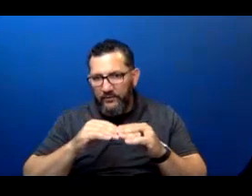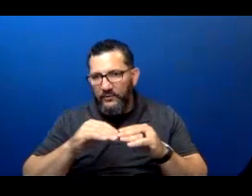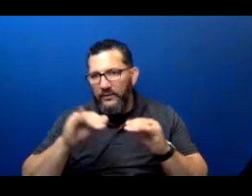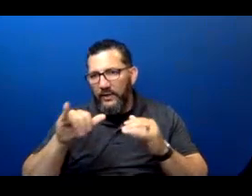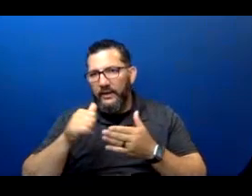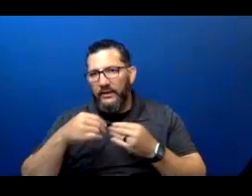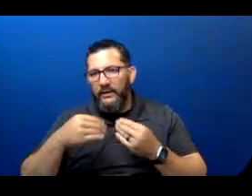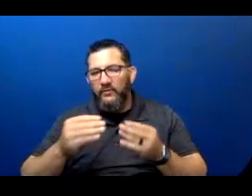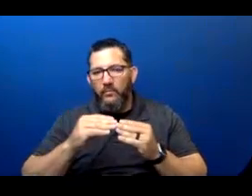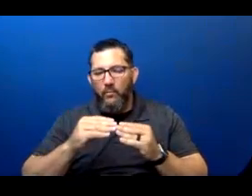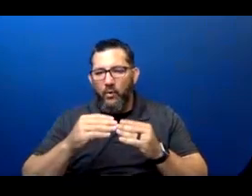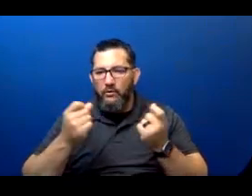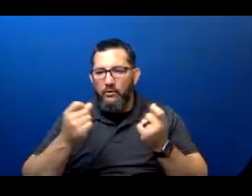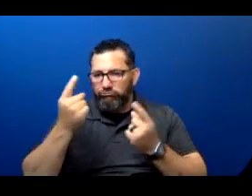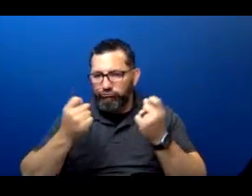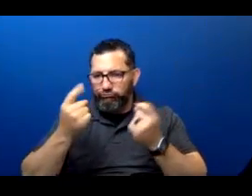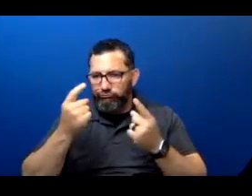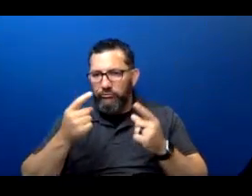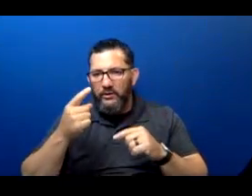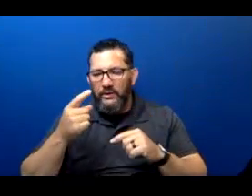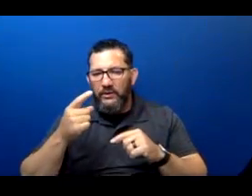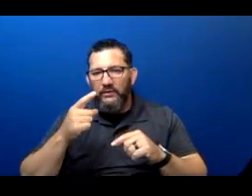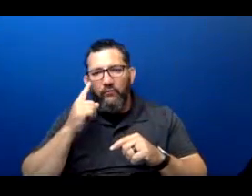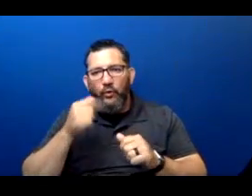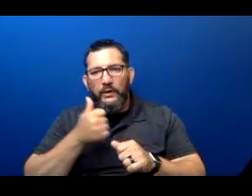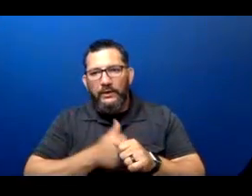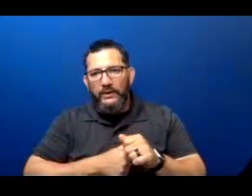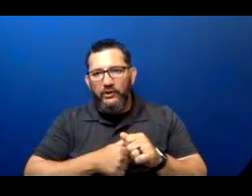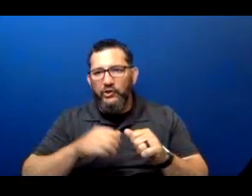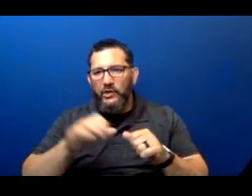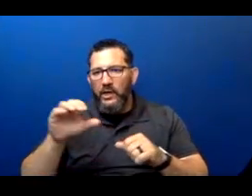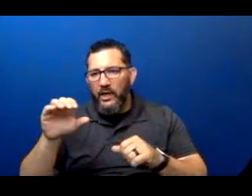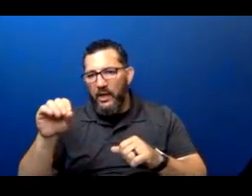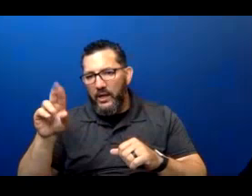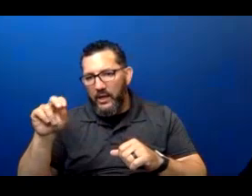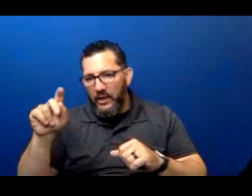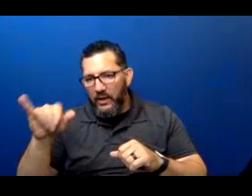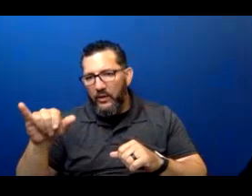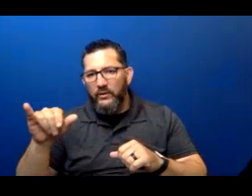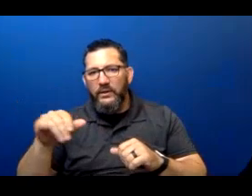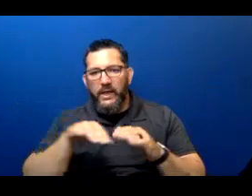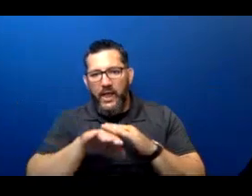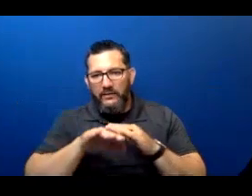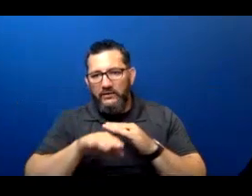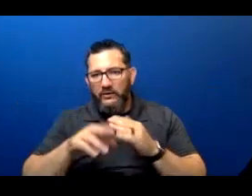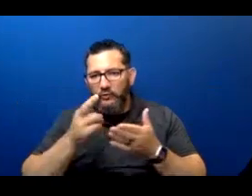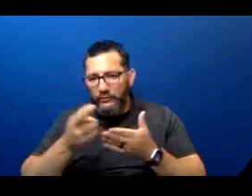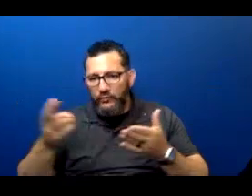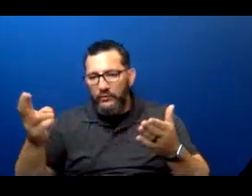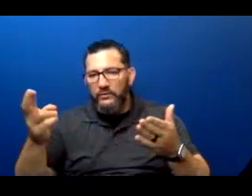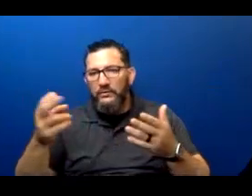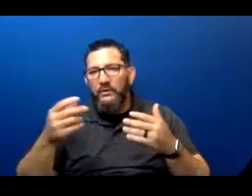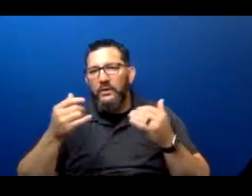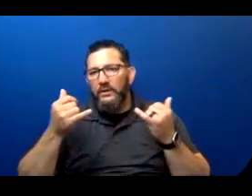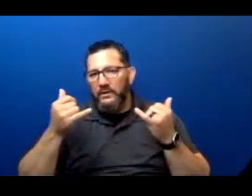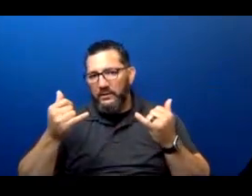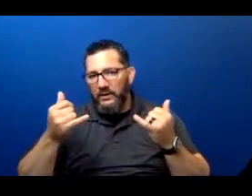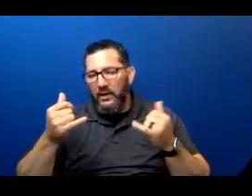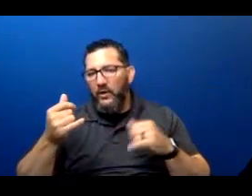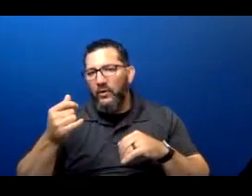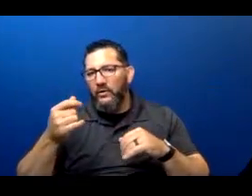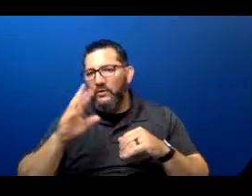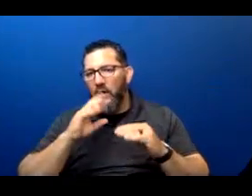more context on each county's, access to resources. So now I'm going to talk a little bit